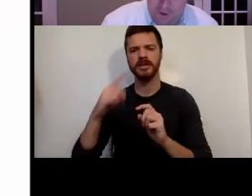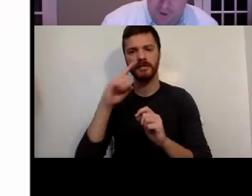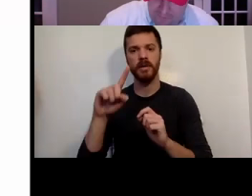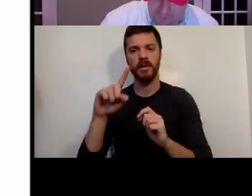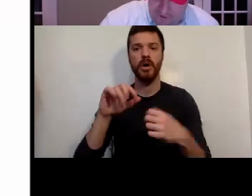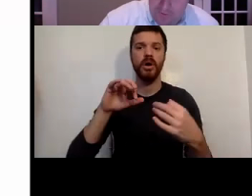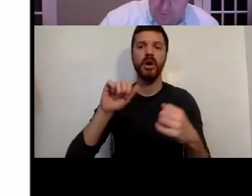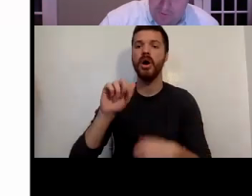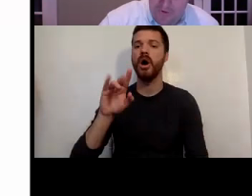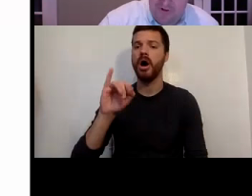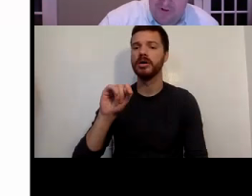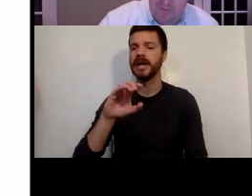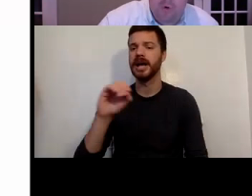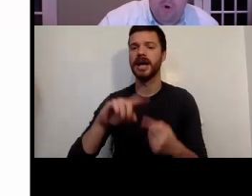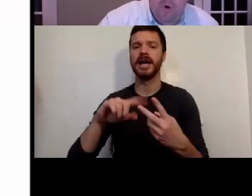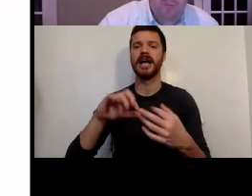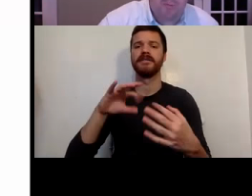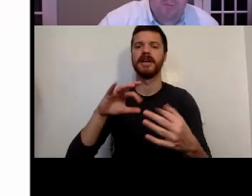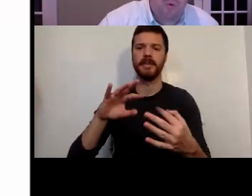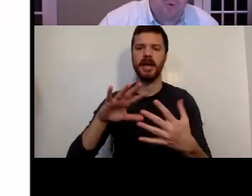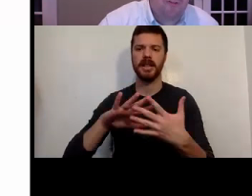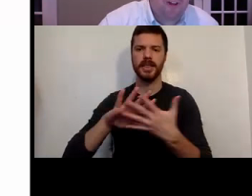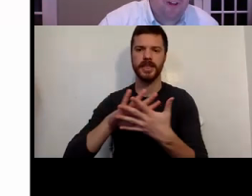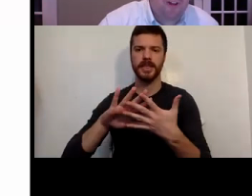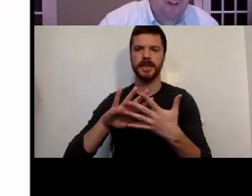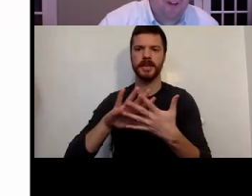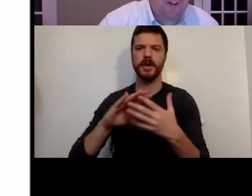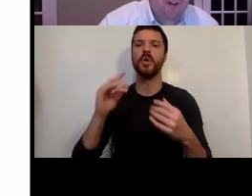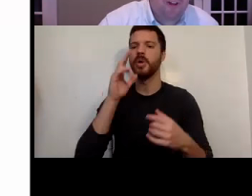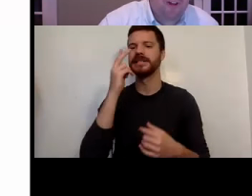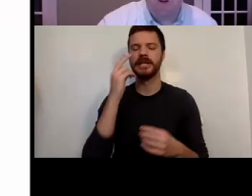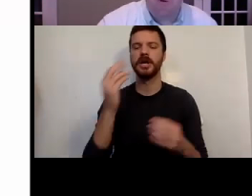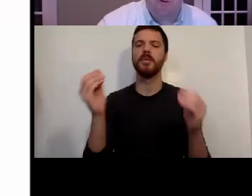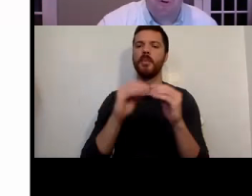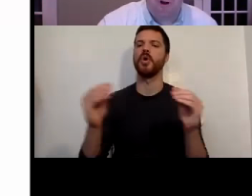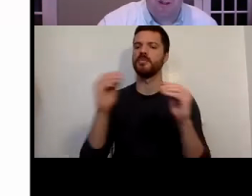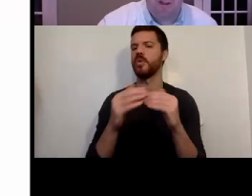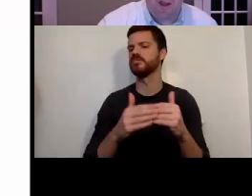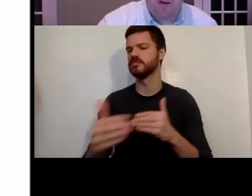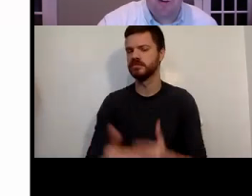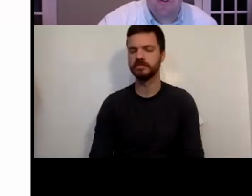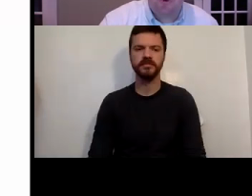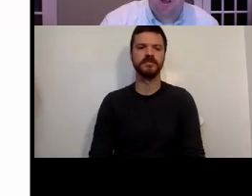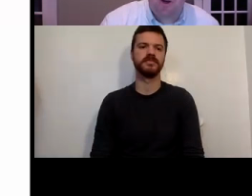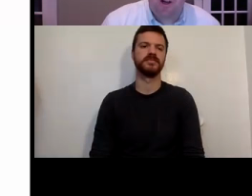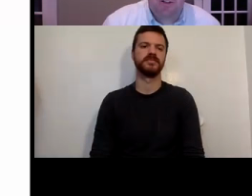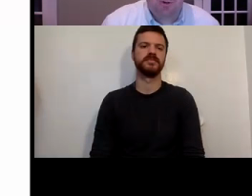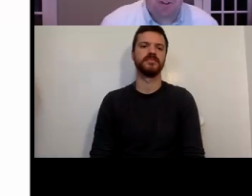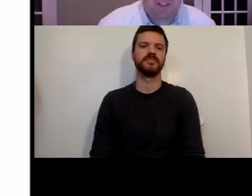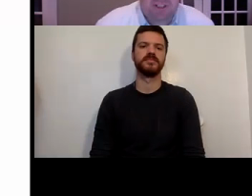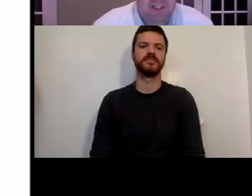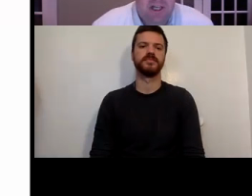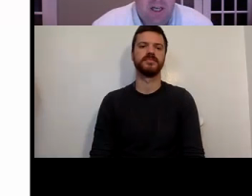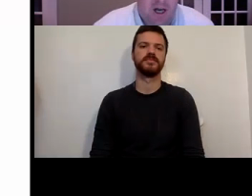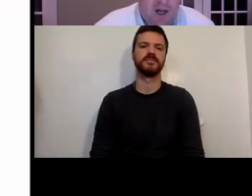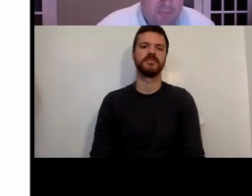And hopefully we'll see more and more of that type of guidance. Also, just wanted to point you to, I think,